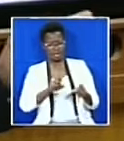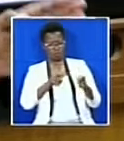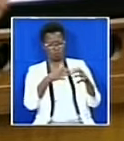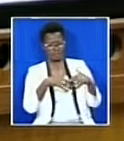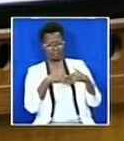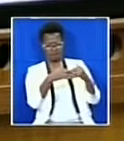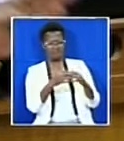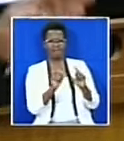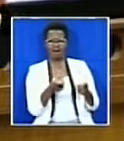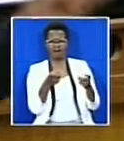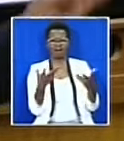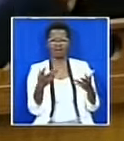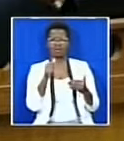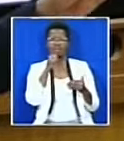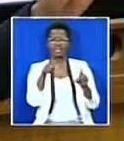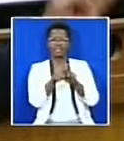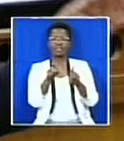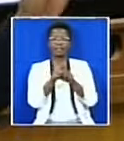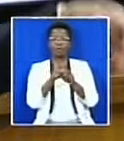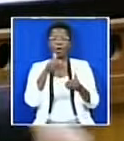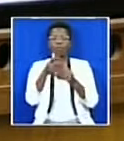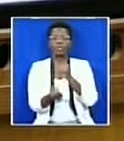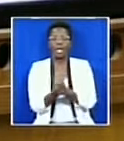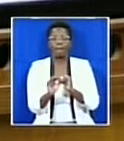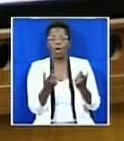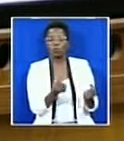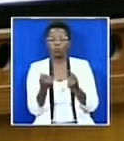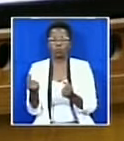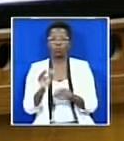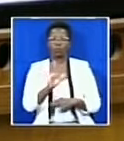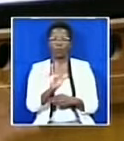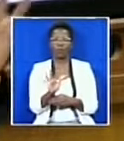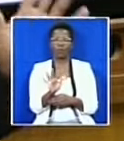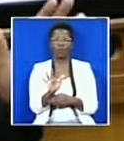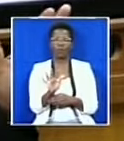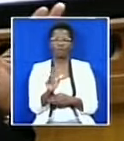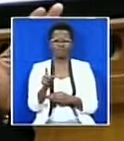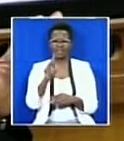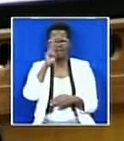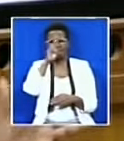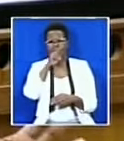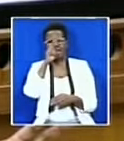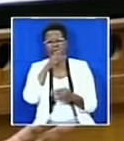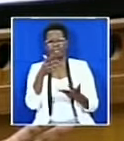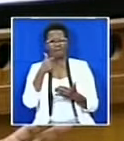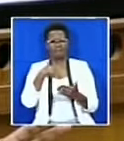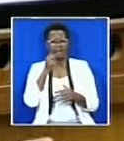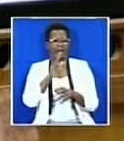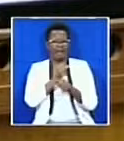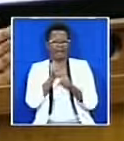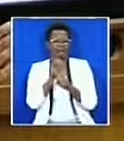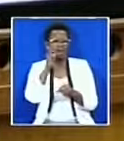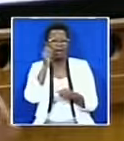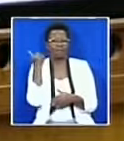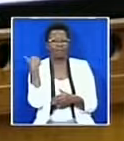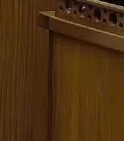commission and even tell the process through which you must go. It's very funny. I've never heard of it. So